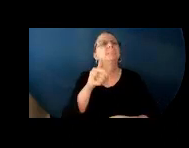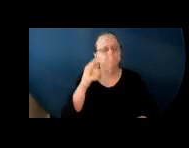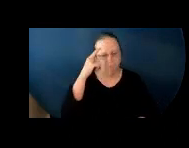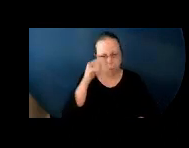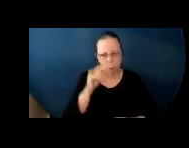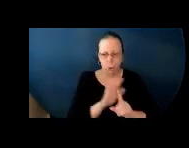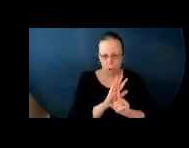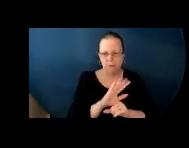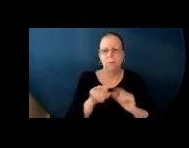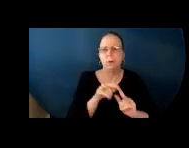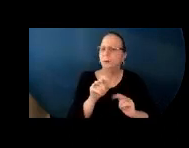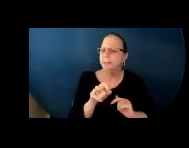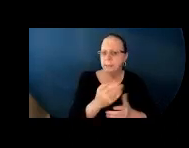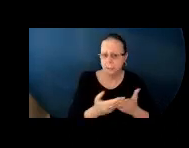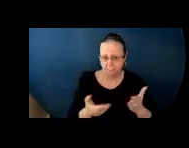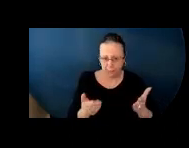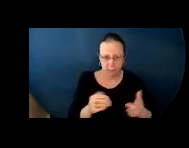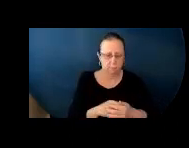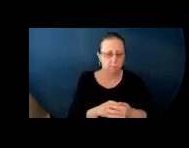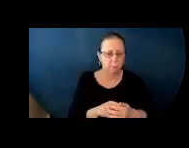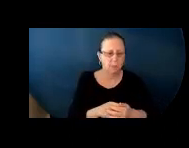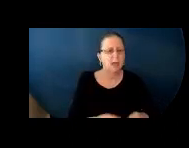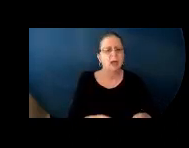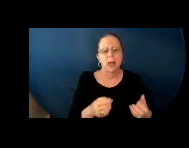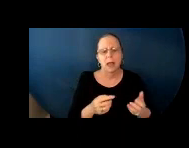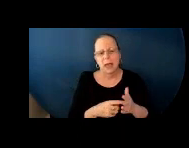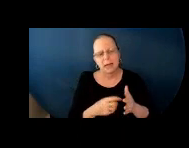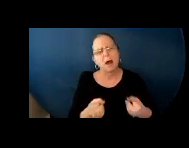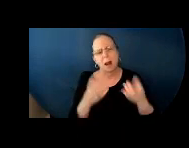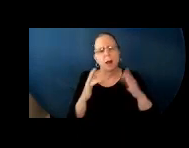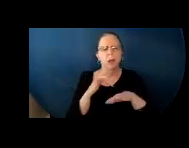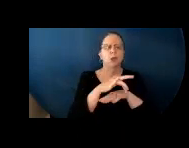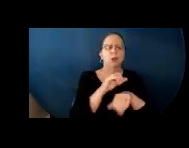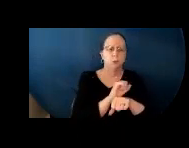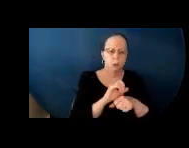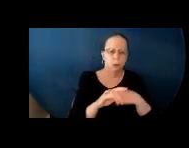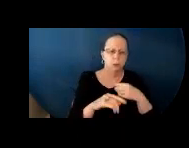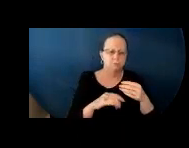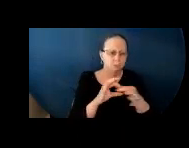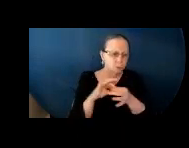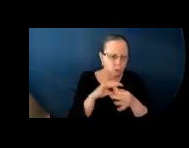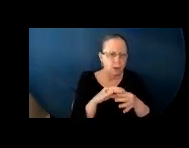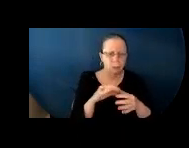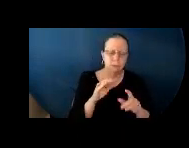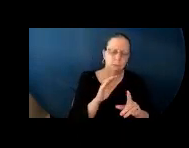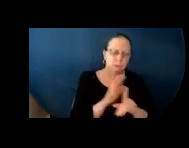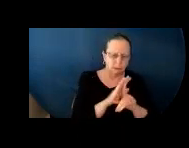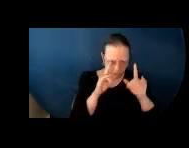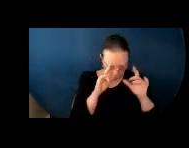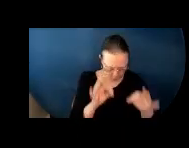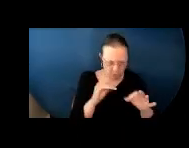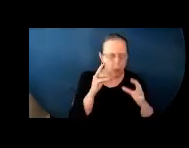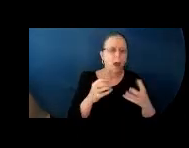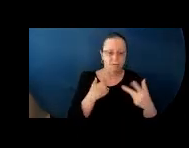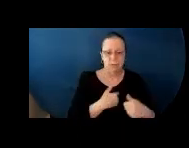when you need something. And so, with a lot of the early work around self-determination, I think a lot of us thought, oh, well, if you